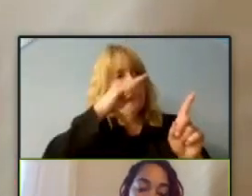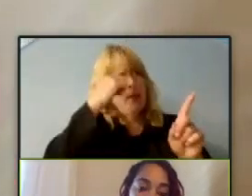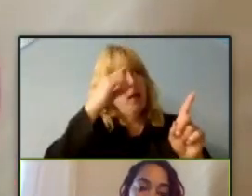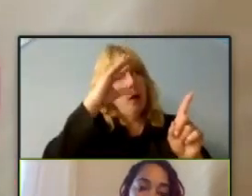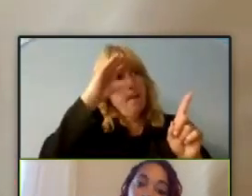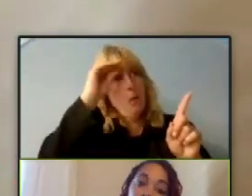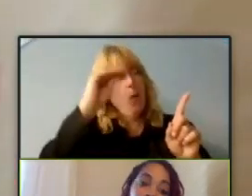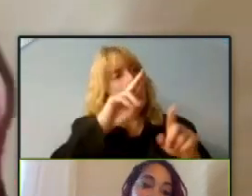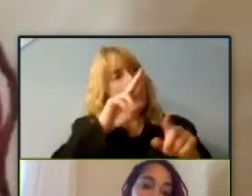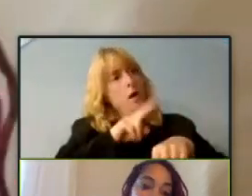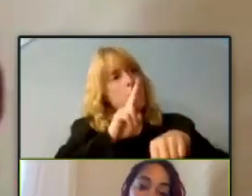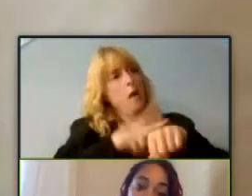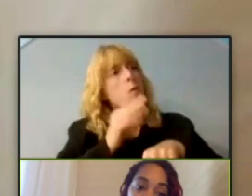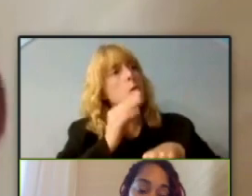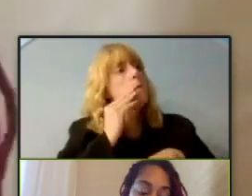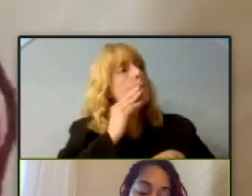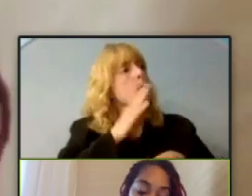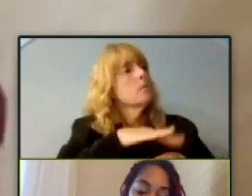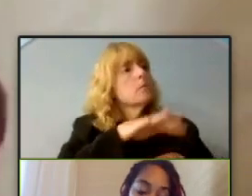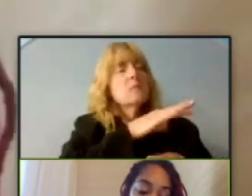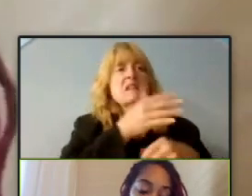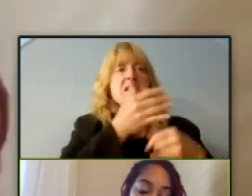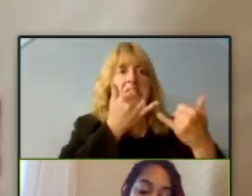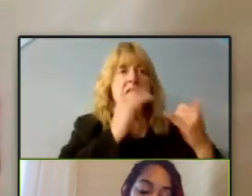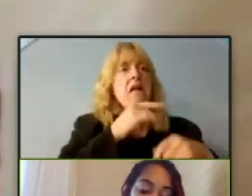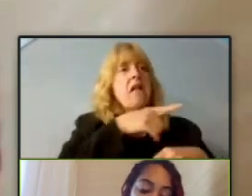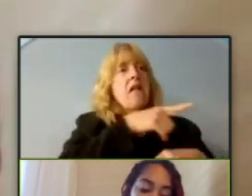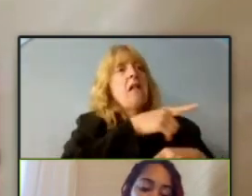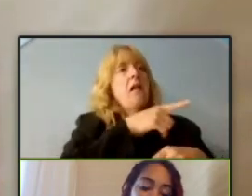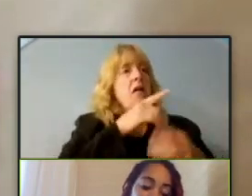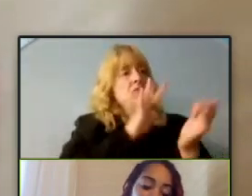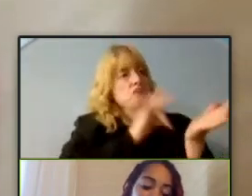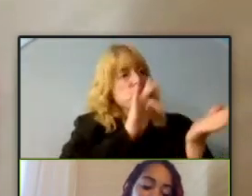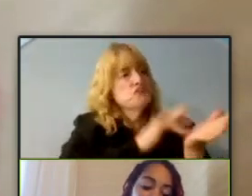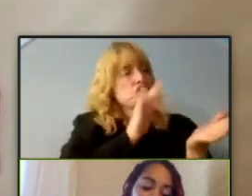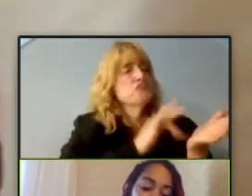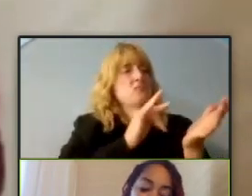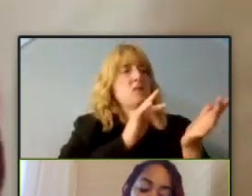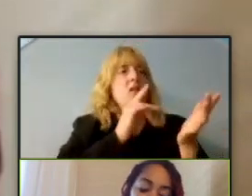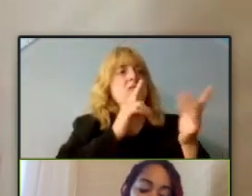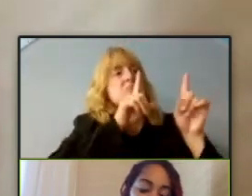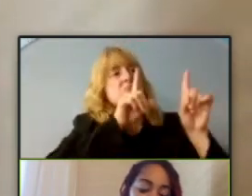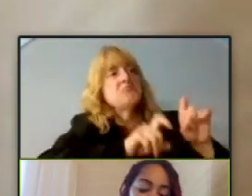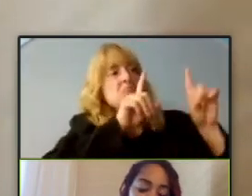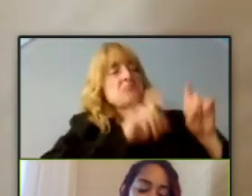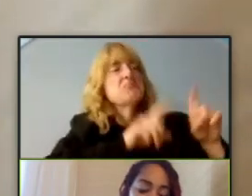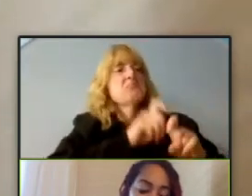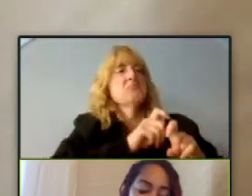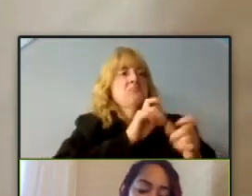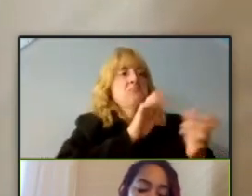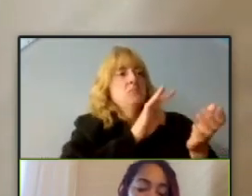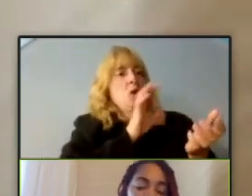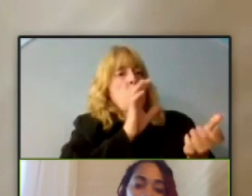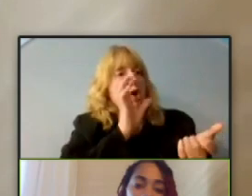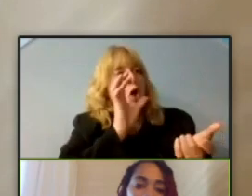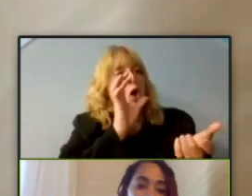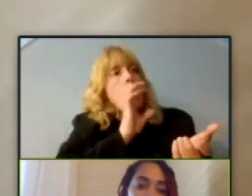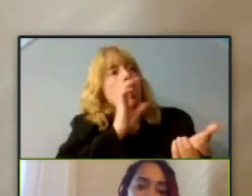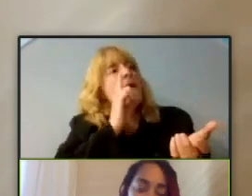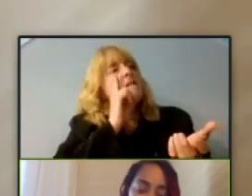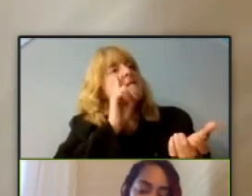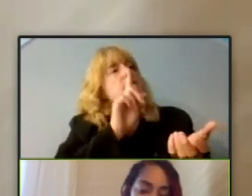gentrified. Black boys be subject up to Tuskegee experiments. Black boys learn to run with their hands up, heads low, and still ain't